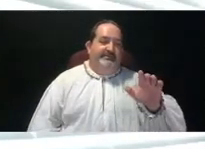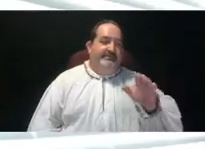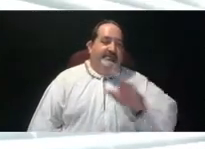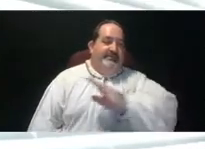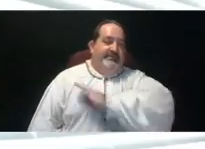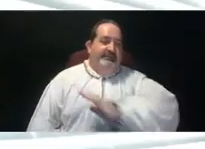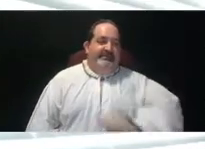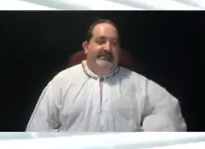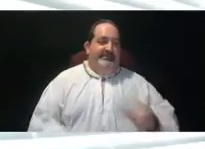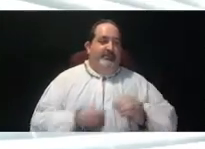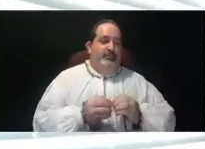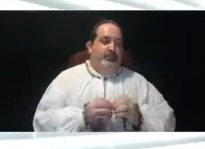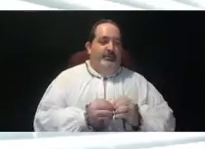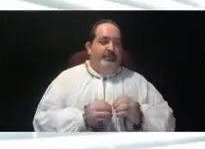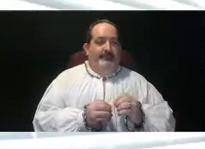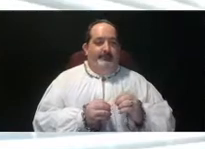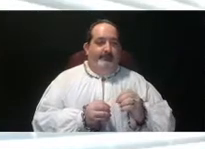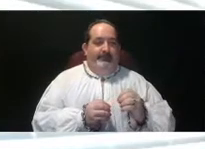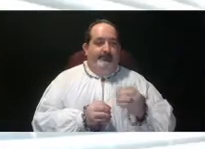tongue than I do. So